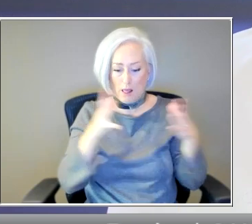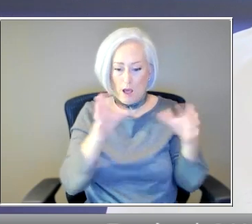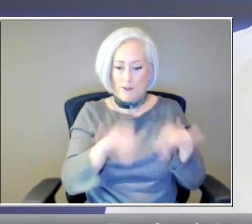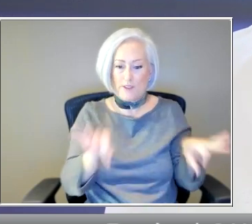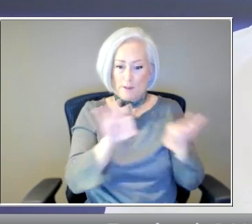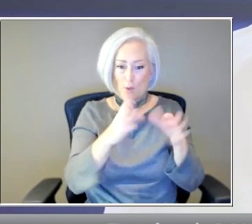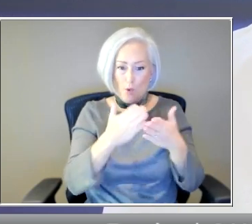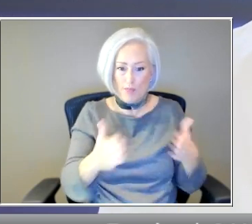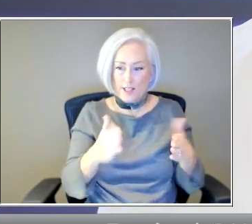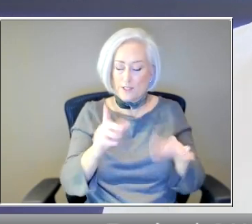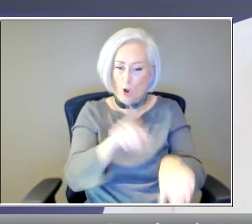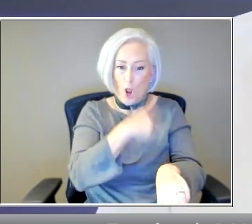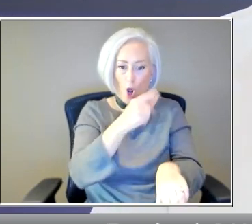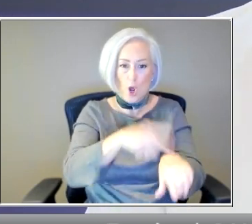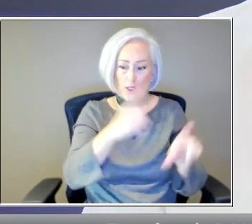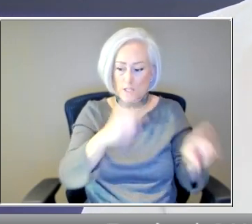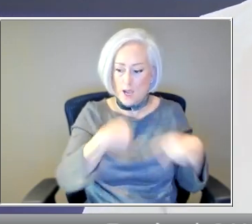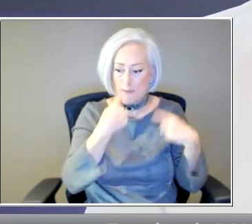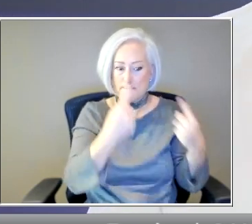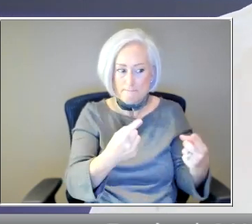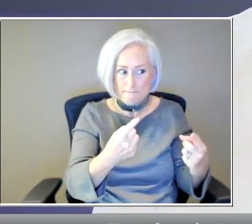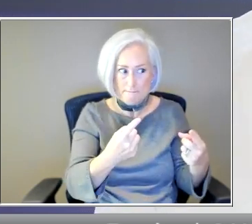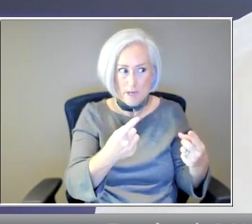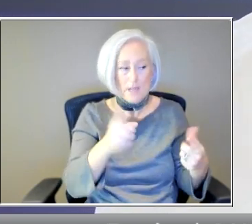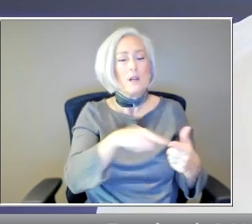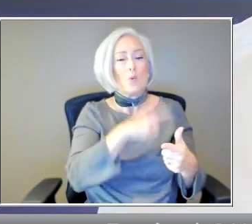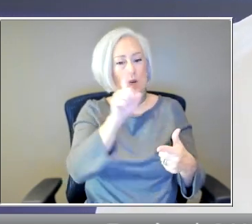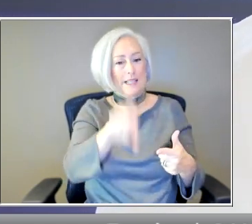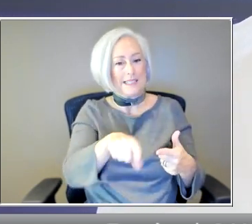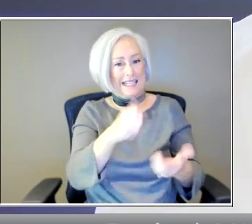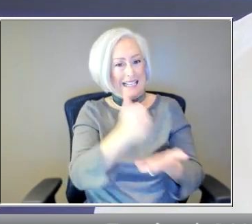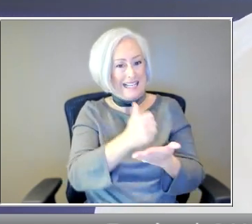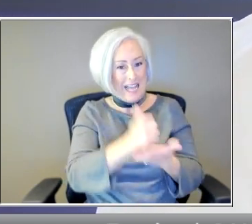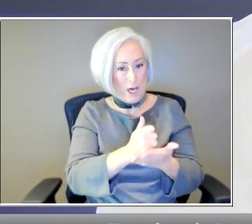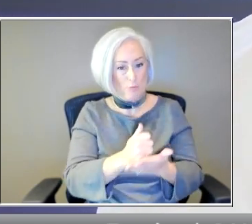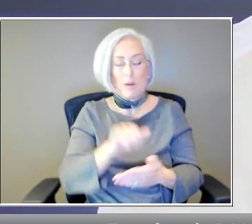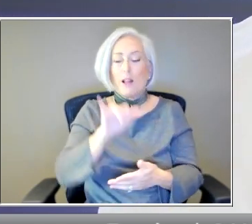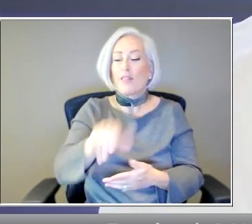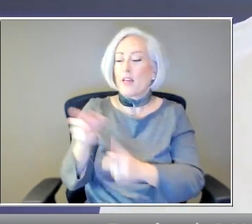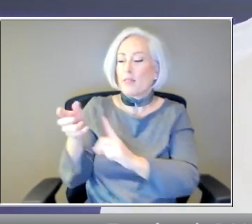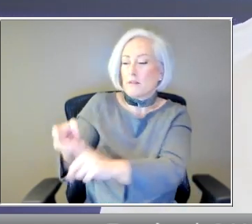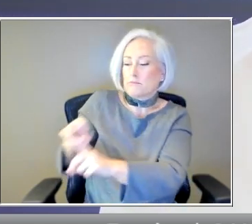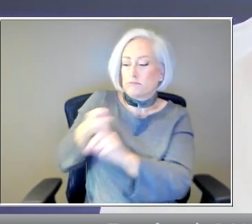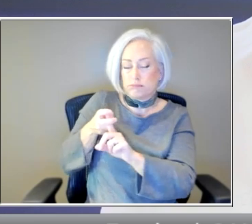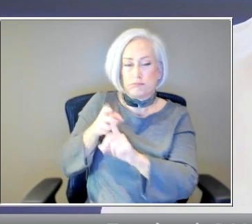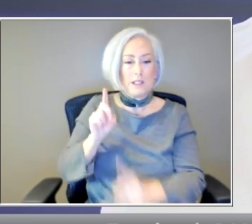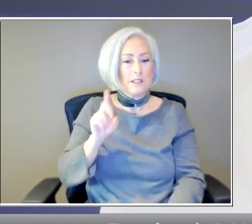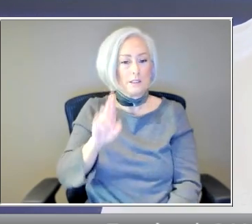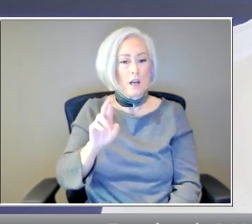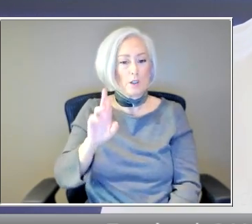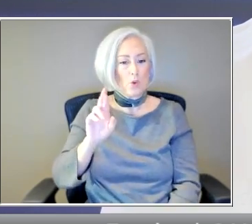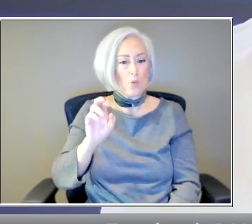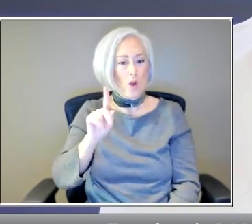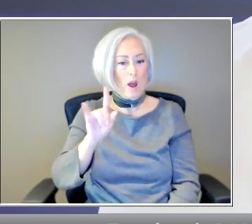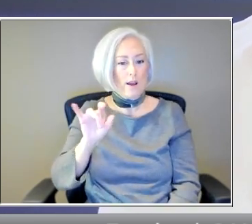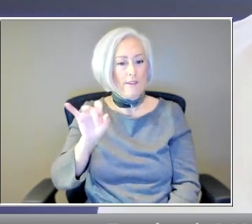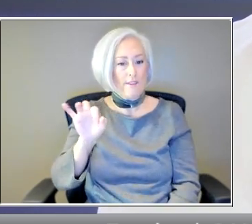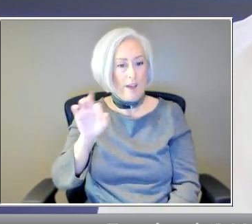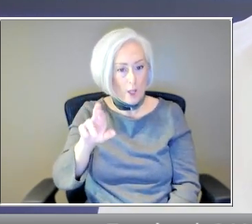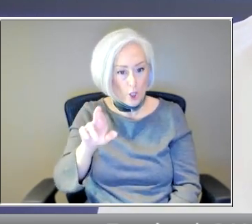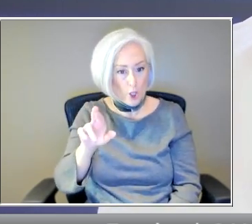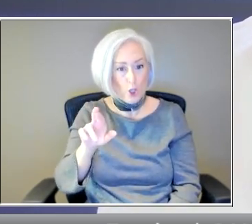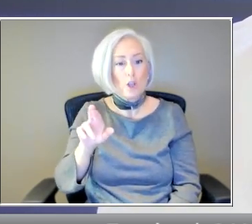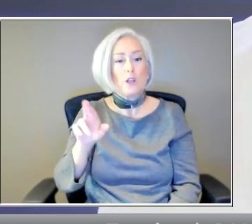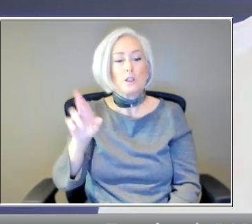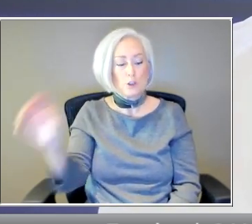help when he retires. And that's when they first recruited Dr. Rockefeller to come over and staff the clinic, and they've made subsequent hires. And